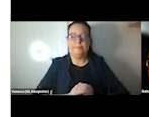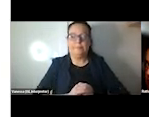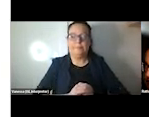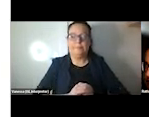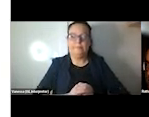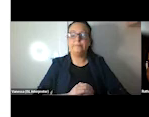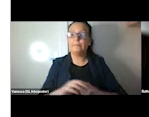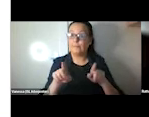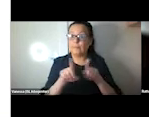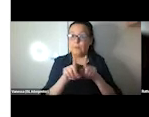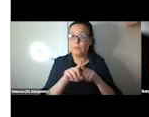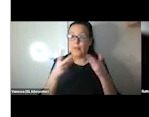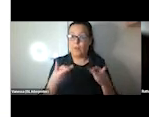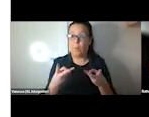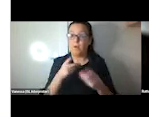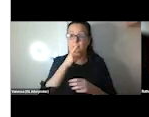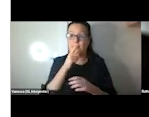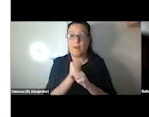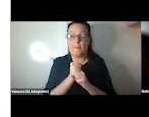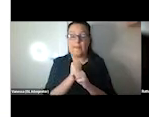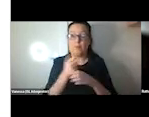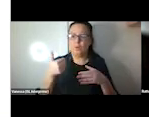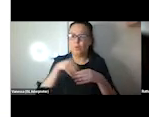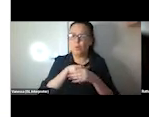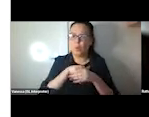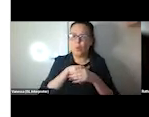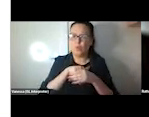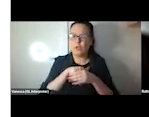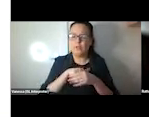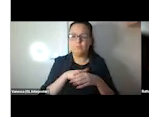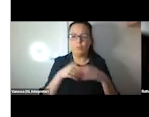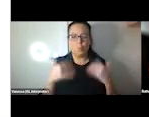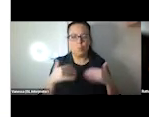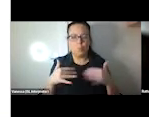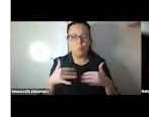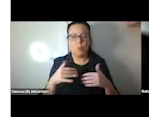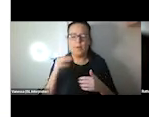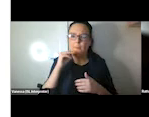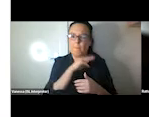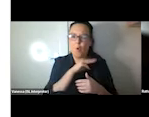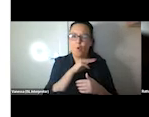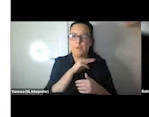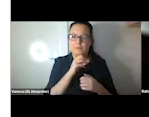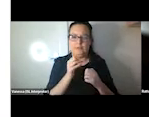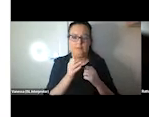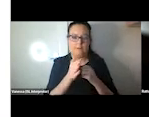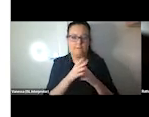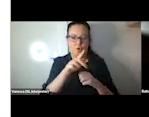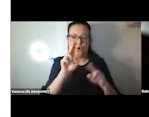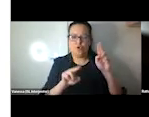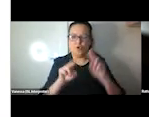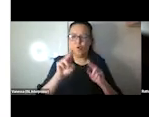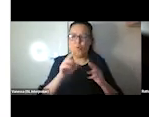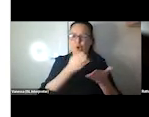I also wanted to highlight that inclusion is a key element of the new European Bauhaus. So I have the logo of that on screen, and it contains